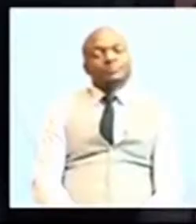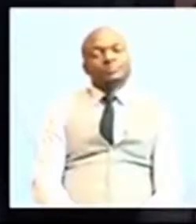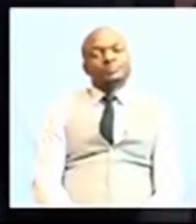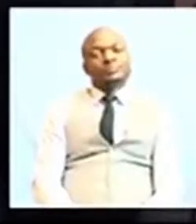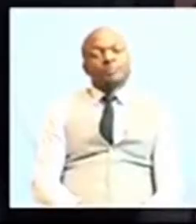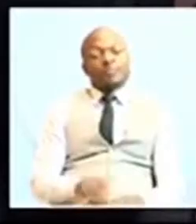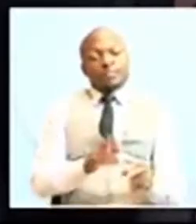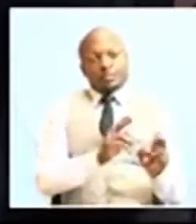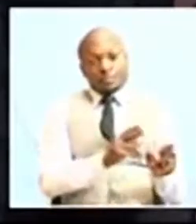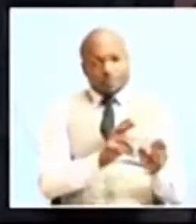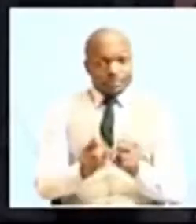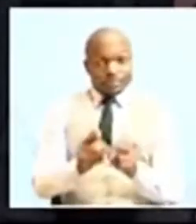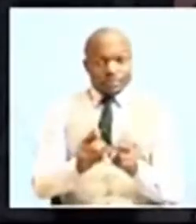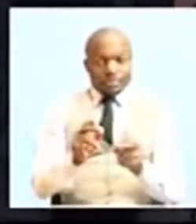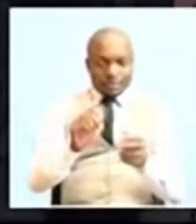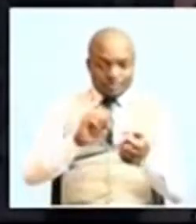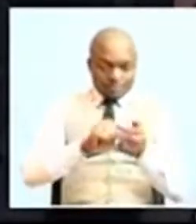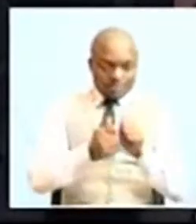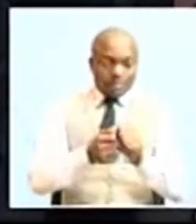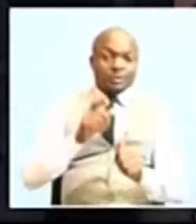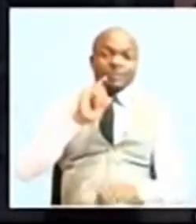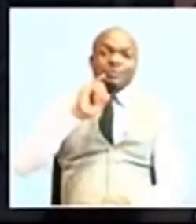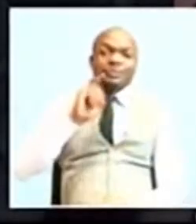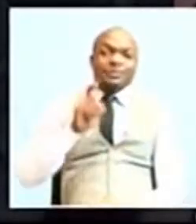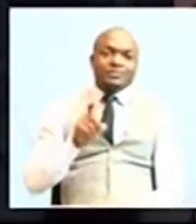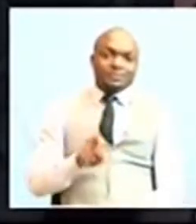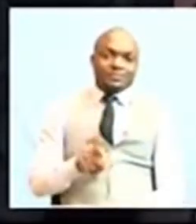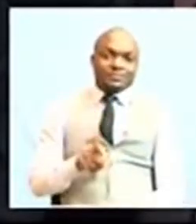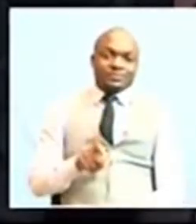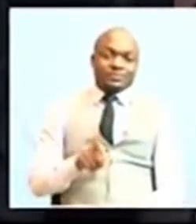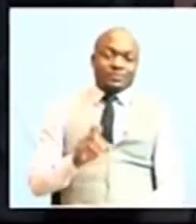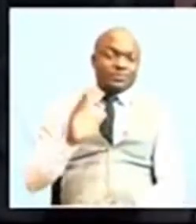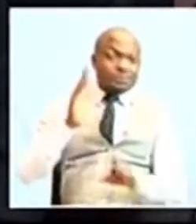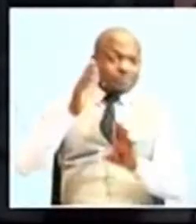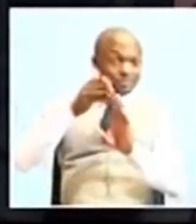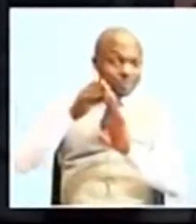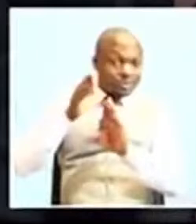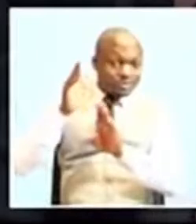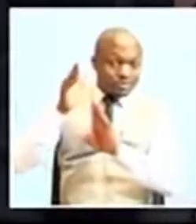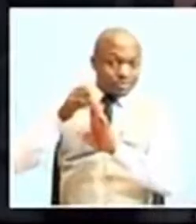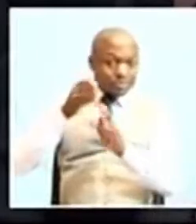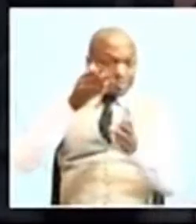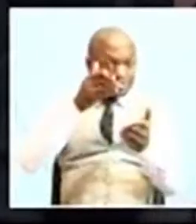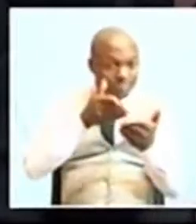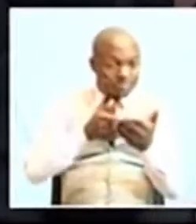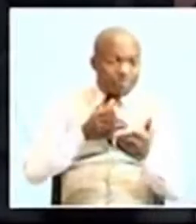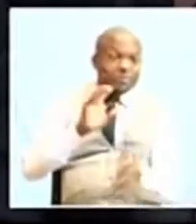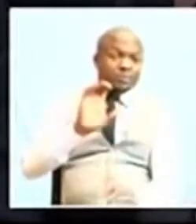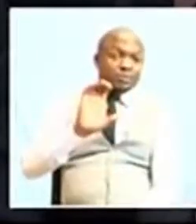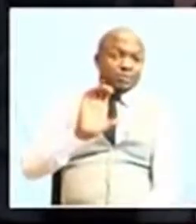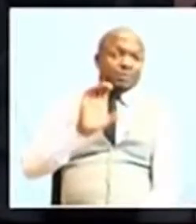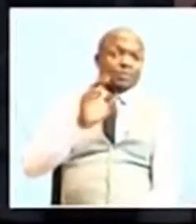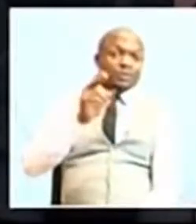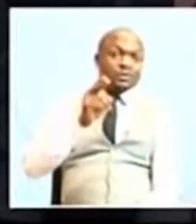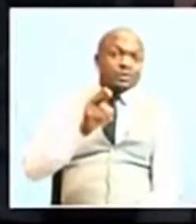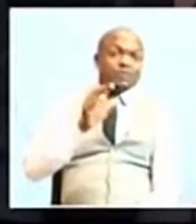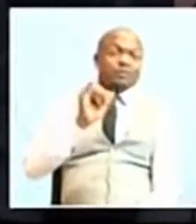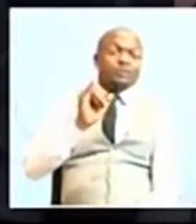to answer the query, you are supposed to be specific. But here you are saying Chiavi is a word,